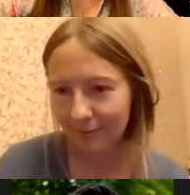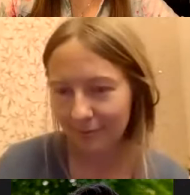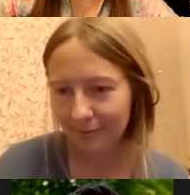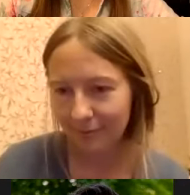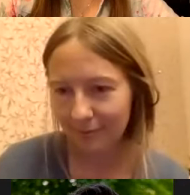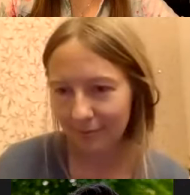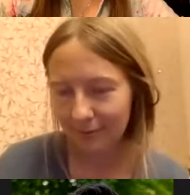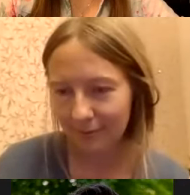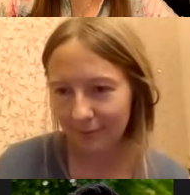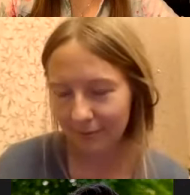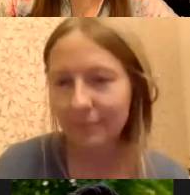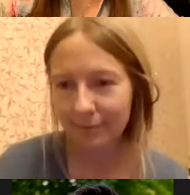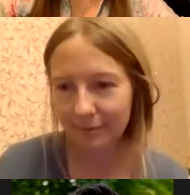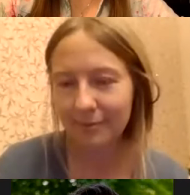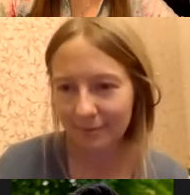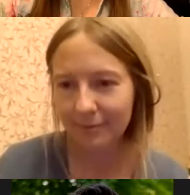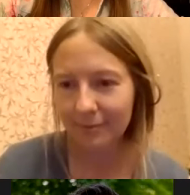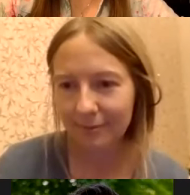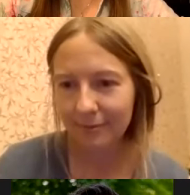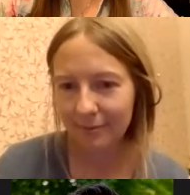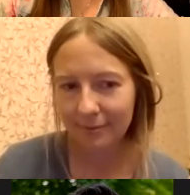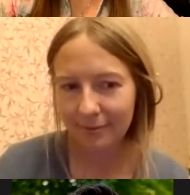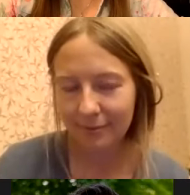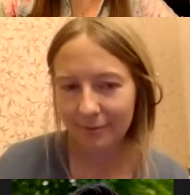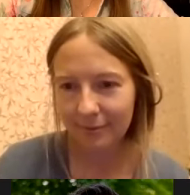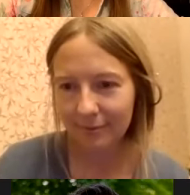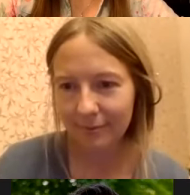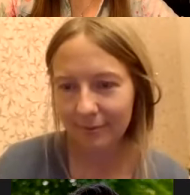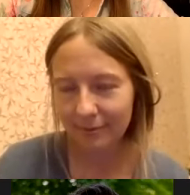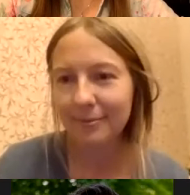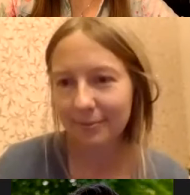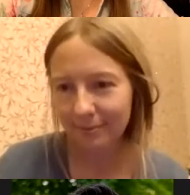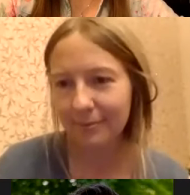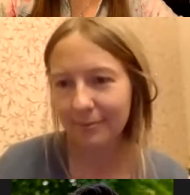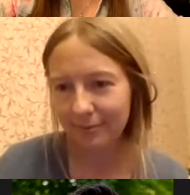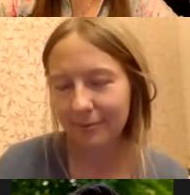mirror cells. So this way, mirror cell population is not going to be depleted.